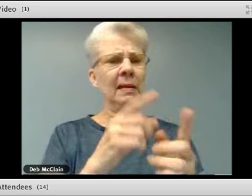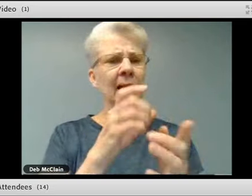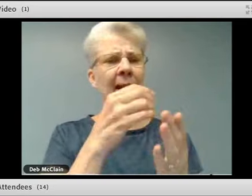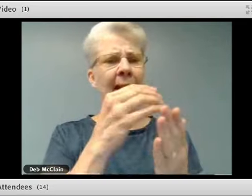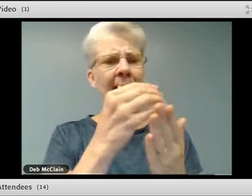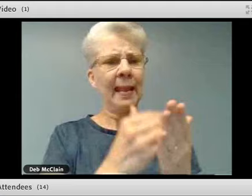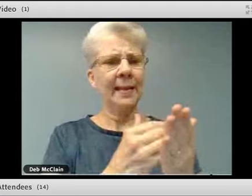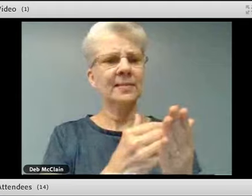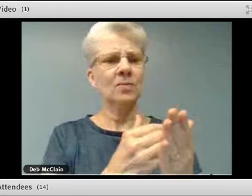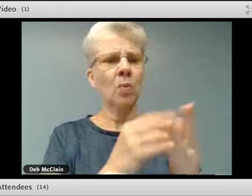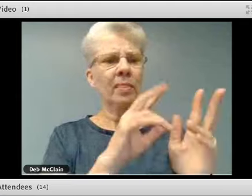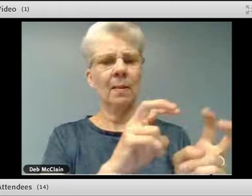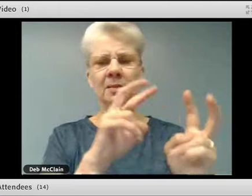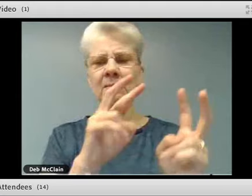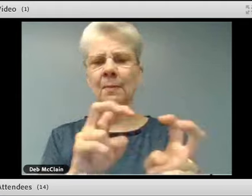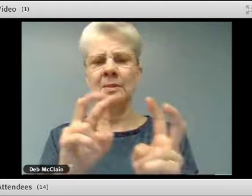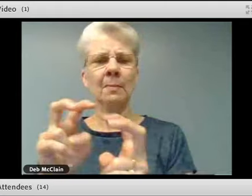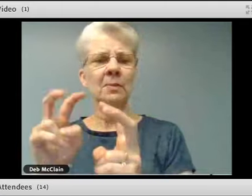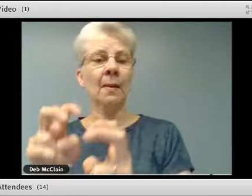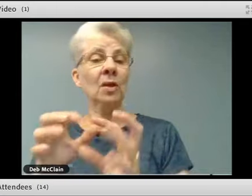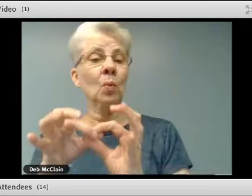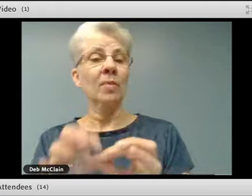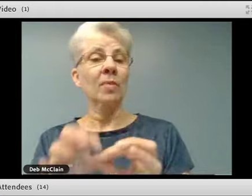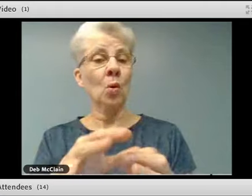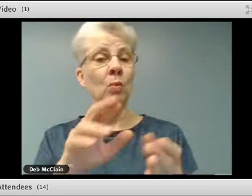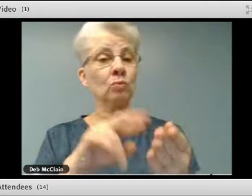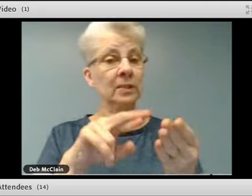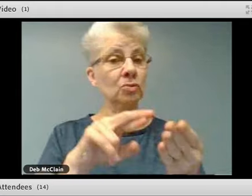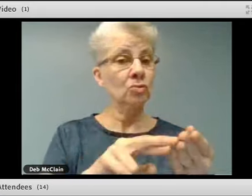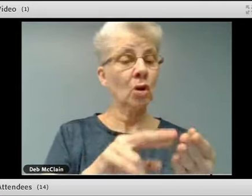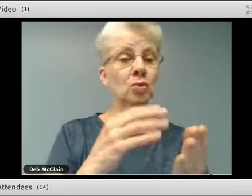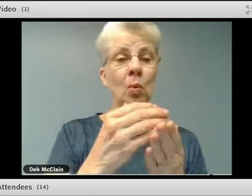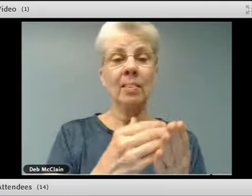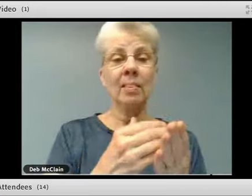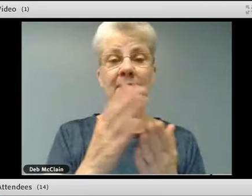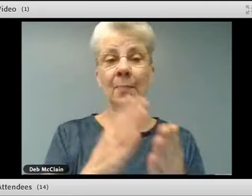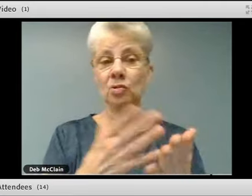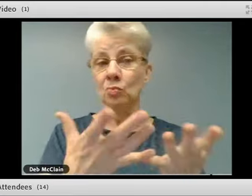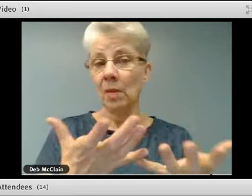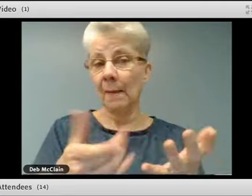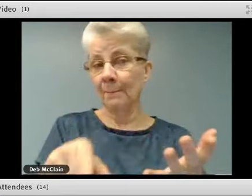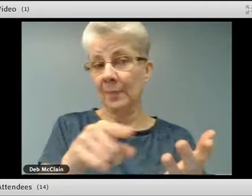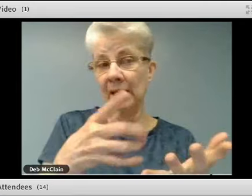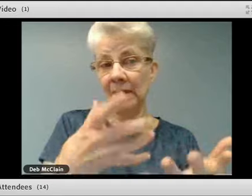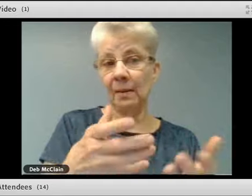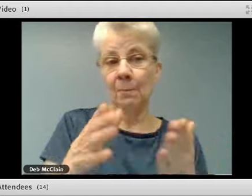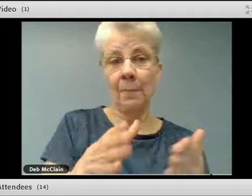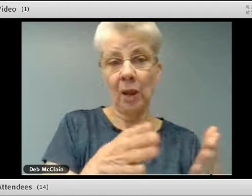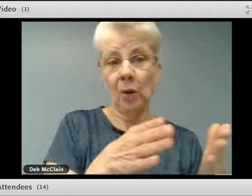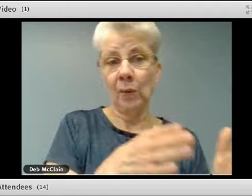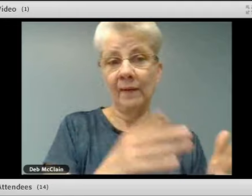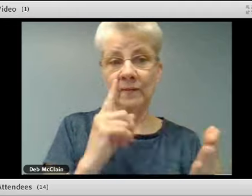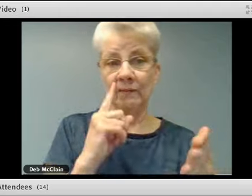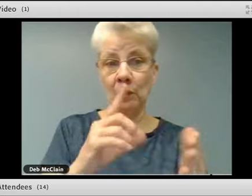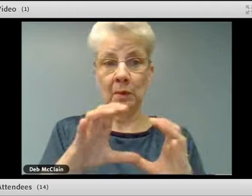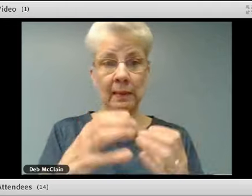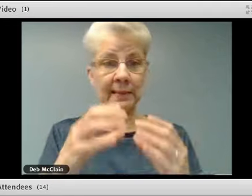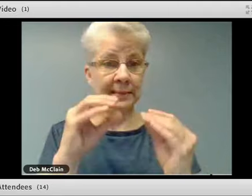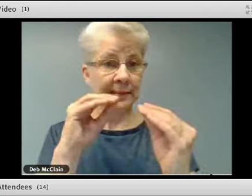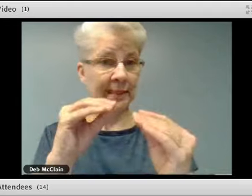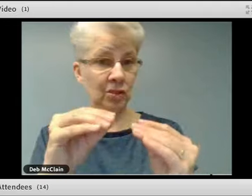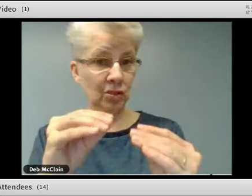topics or subtopics within your research, or lesson plans or anything that you might be preparing going through